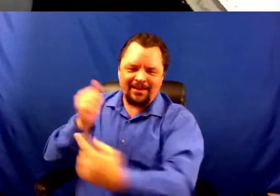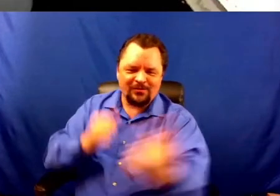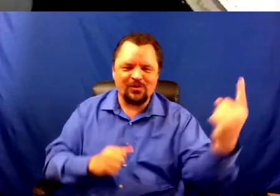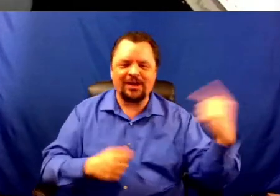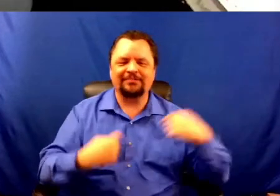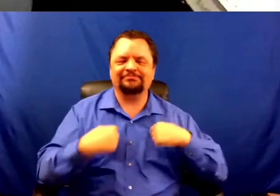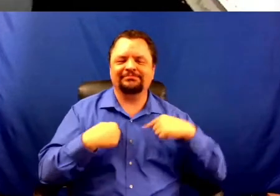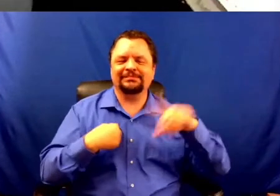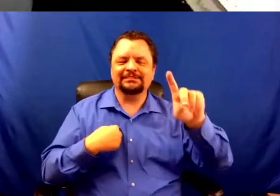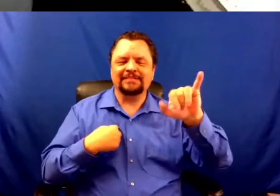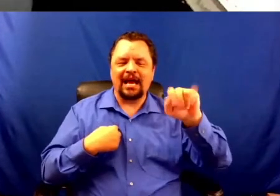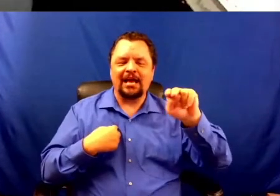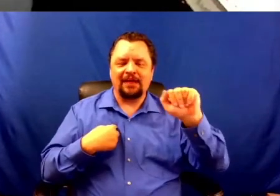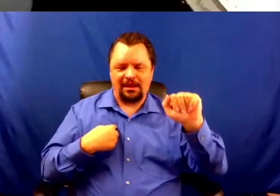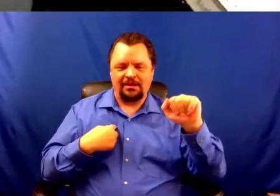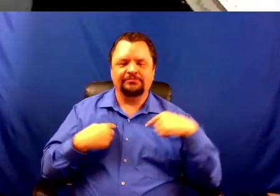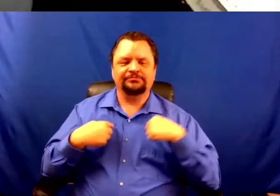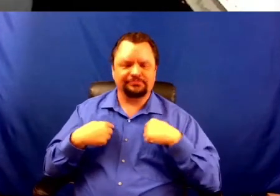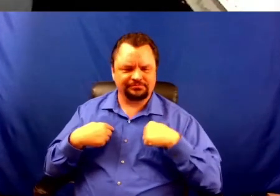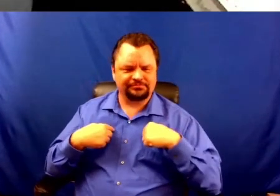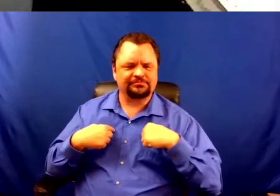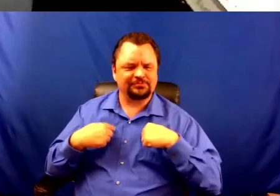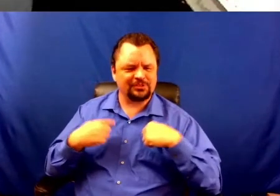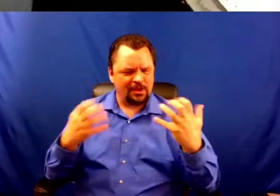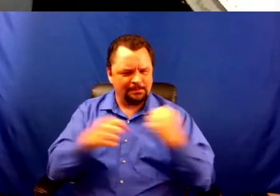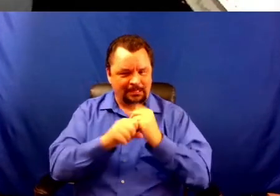I just want to make sure you guys can hear me. Here